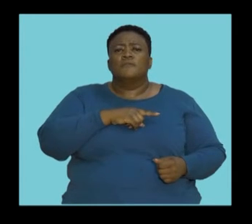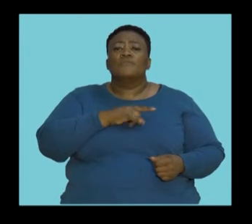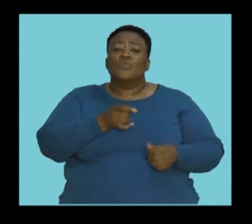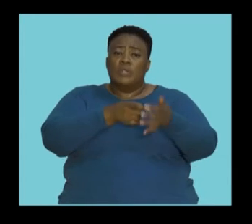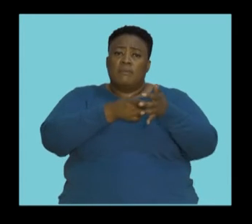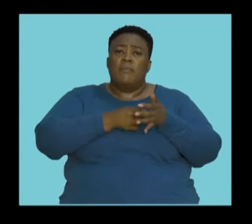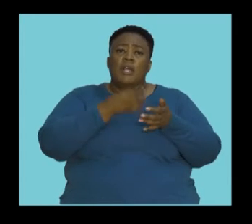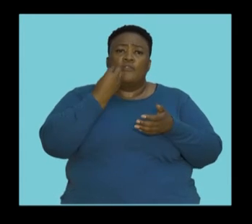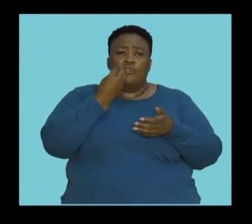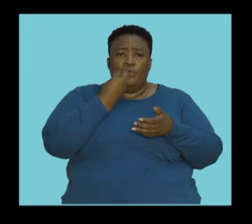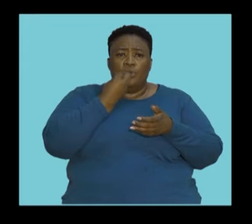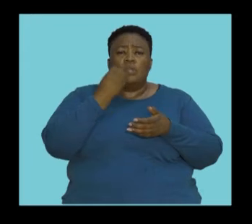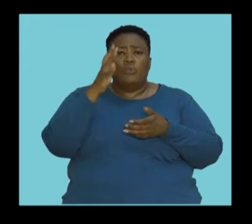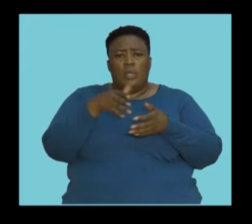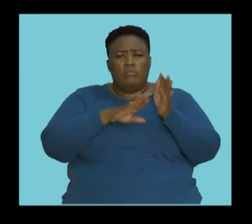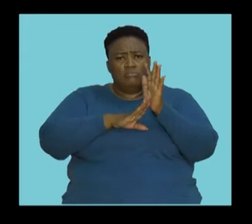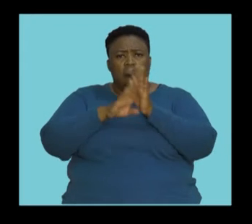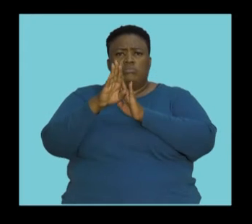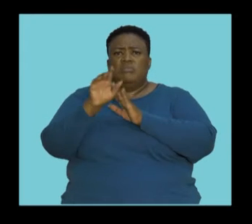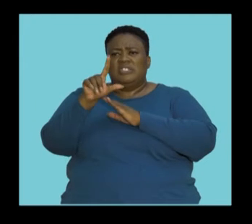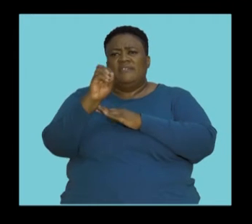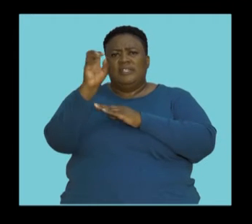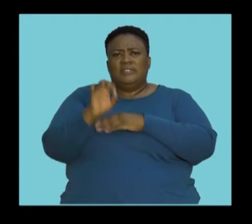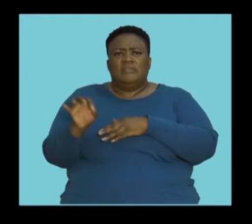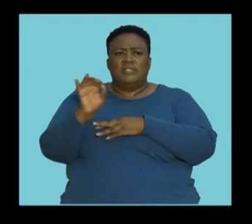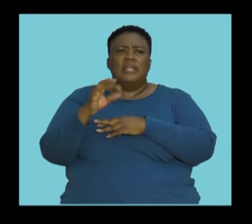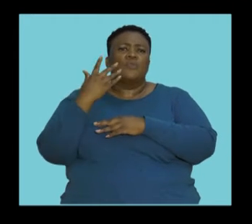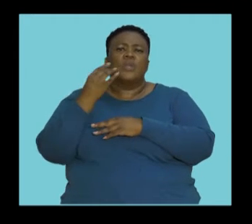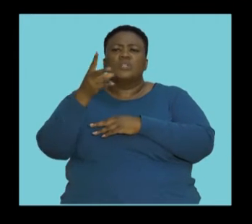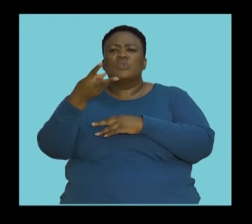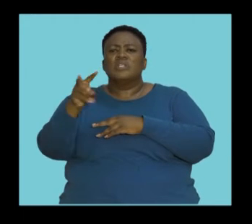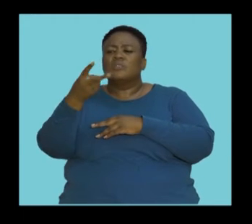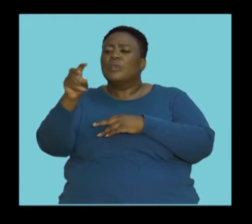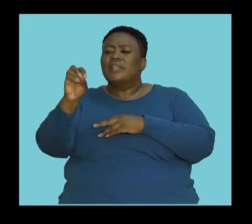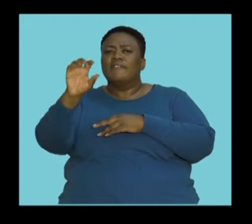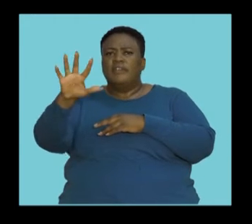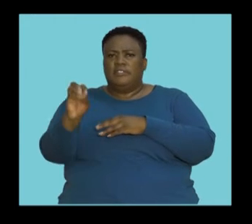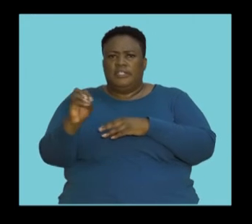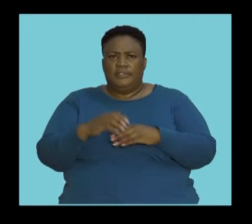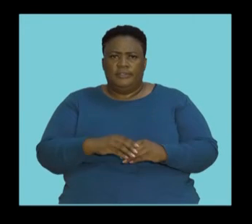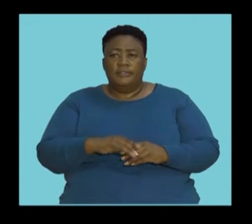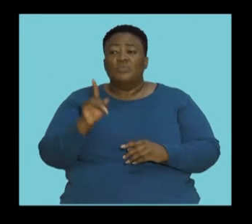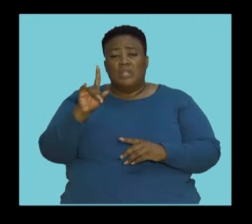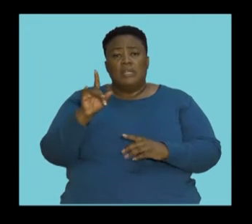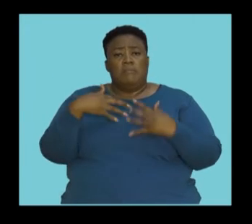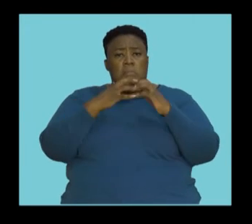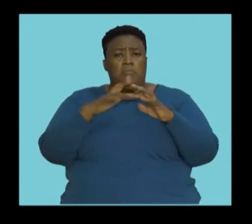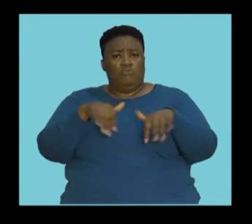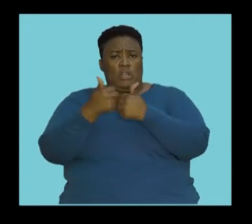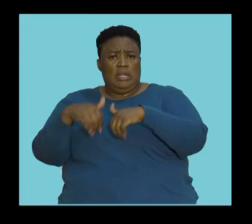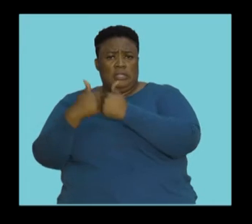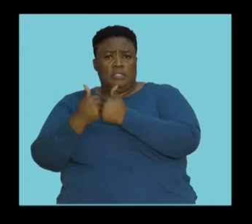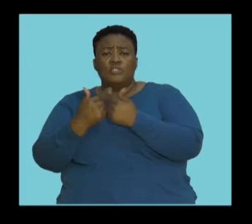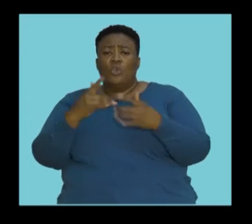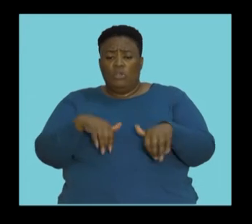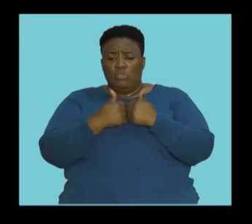is predicted that the demand for food will increase by 70% by the year 2050. This creates